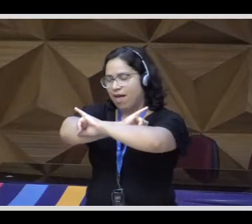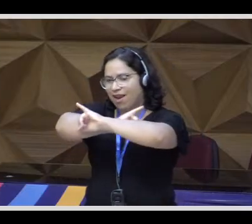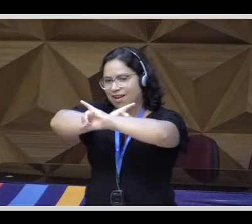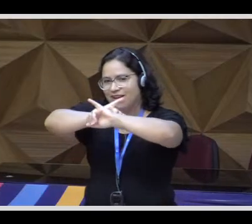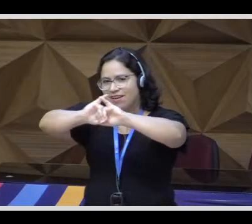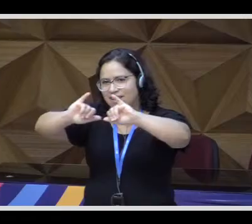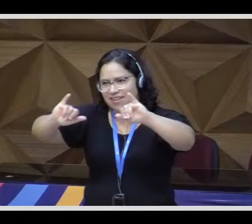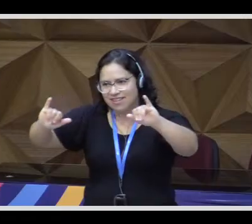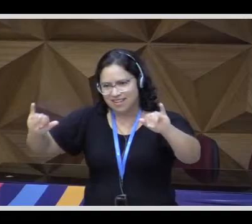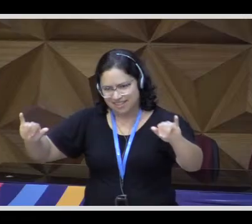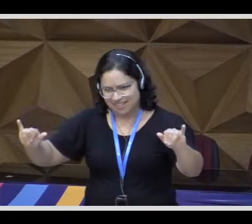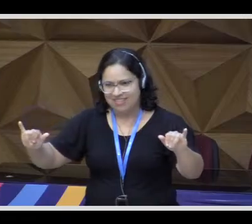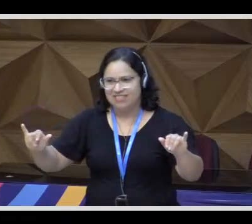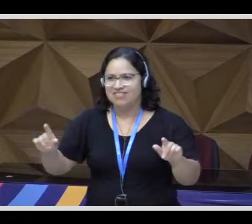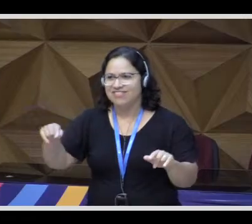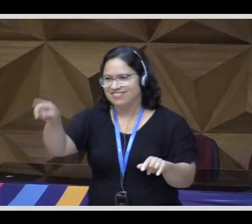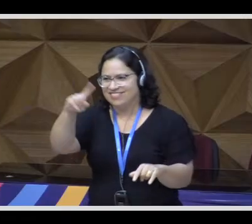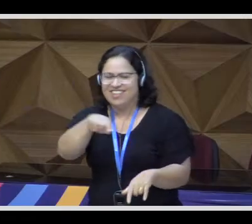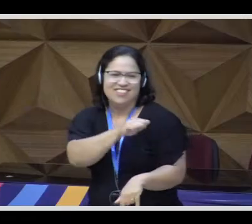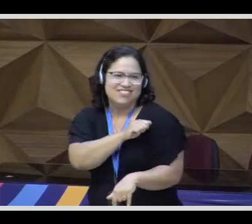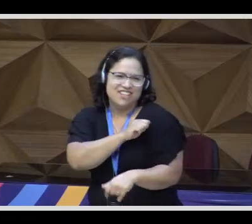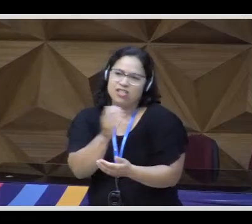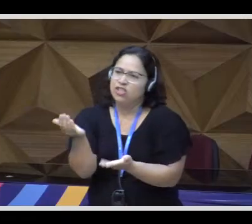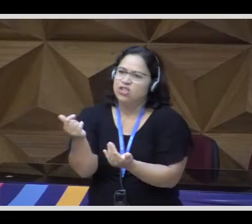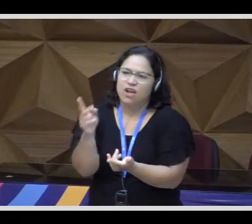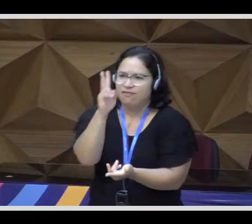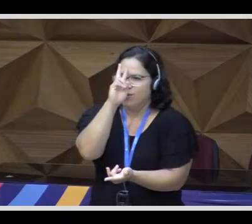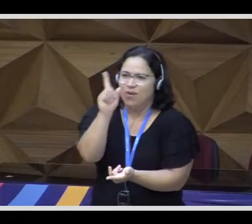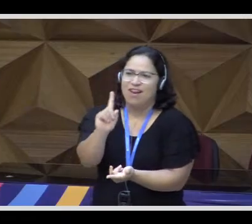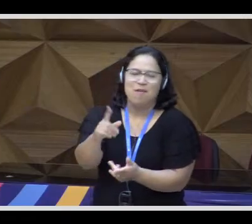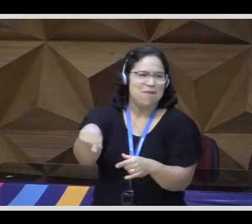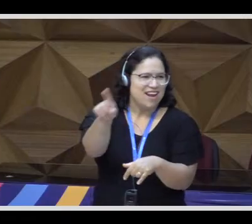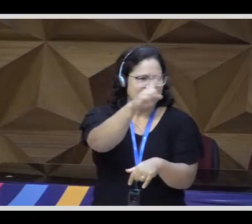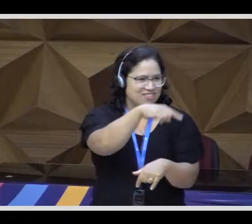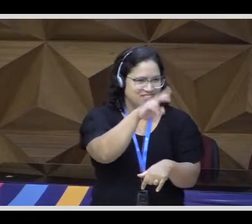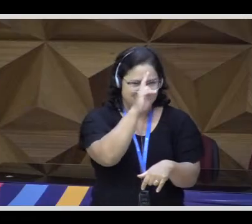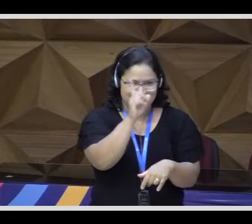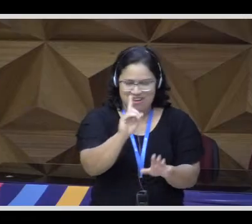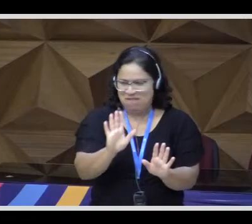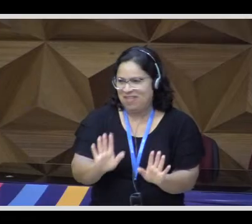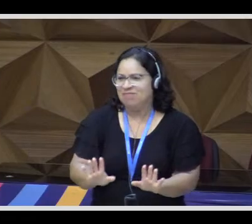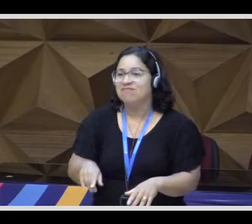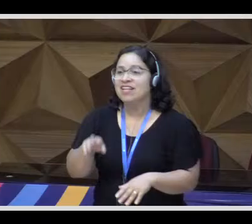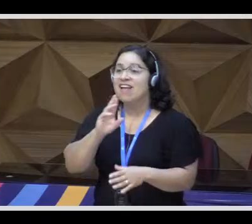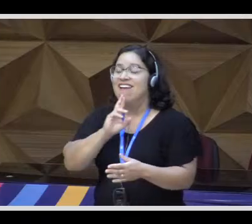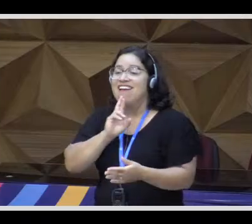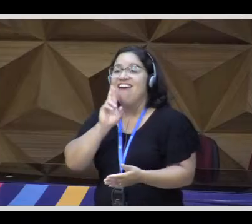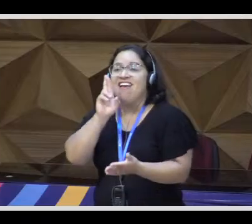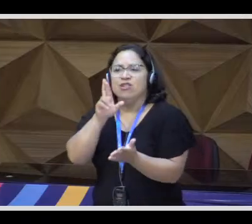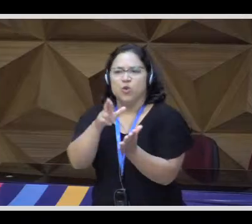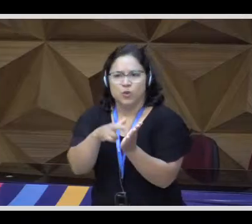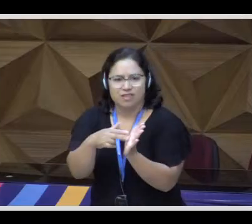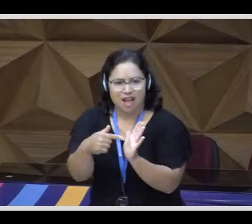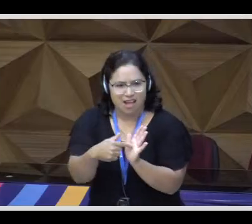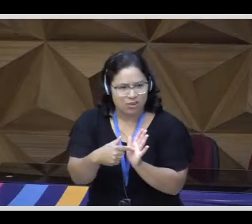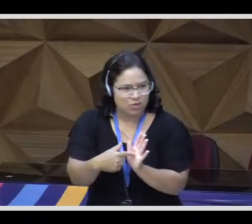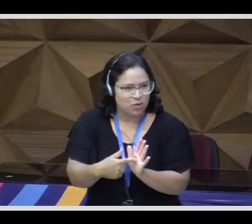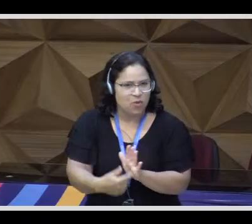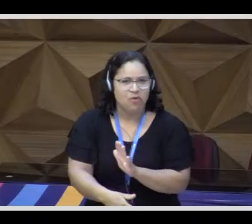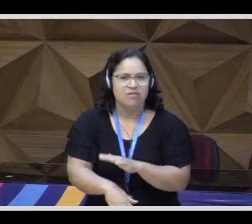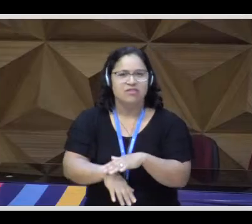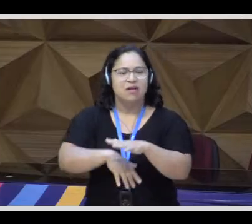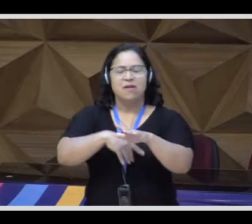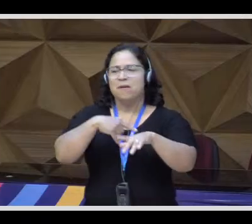the students here are very young, so they're not going to remember that. But these outcomes were so crazy when